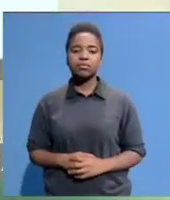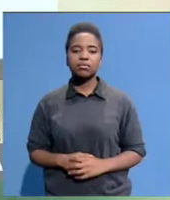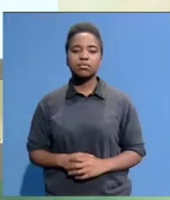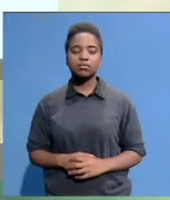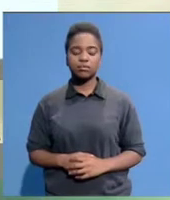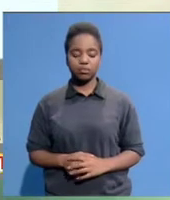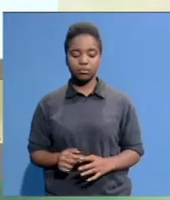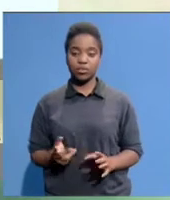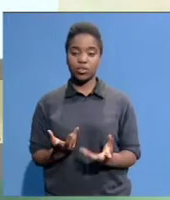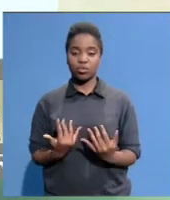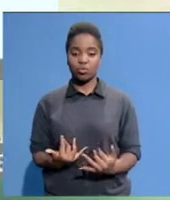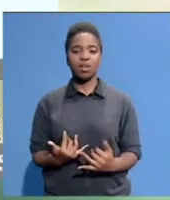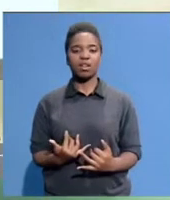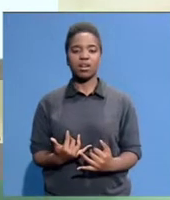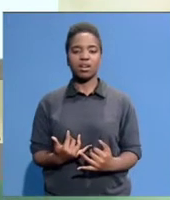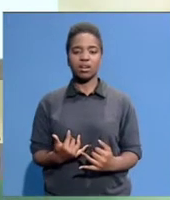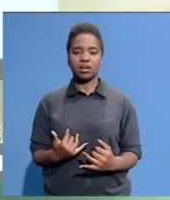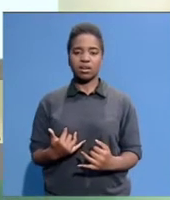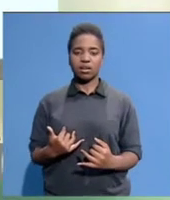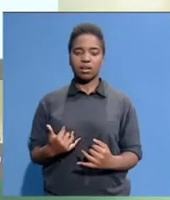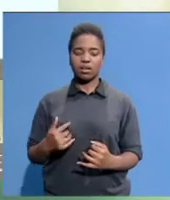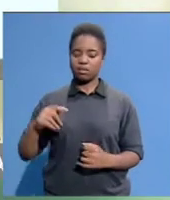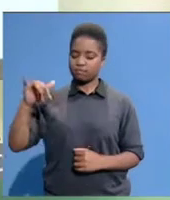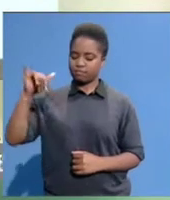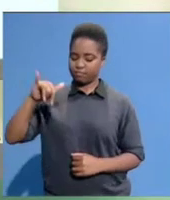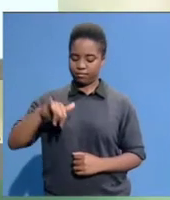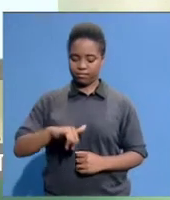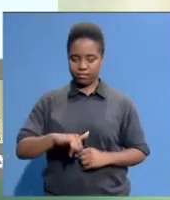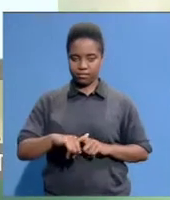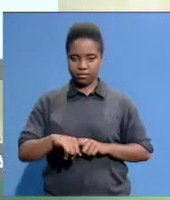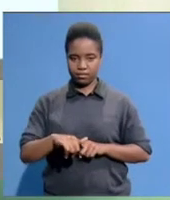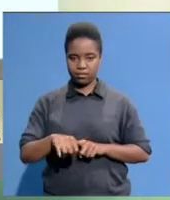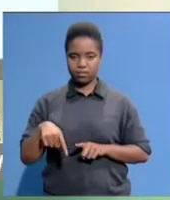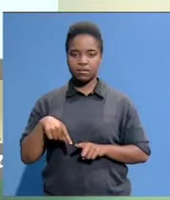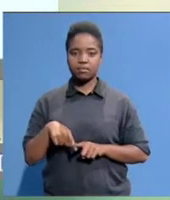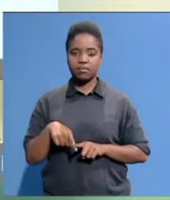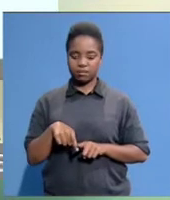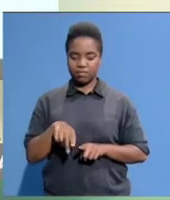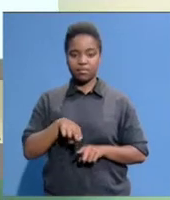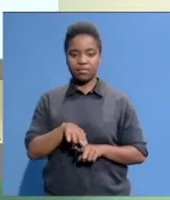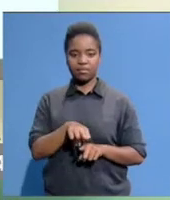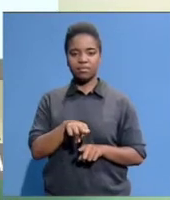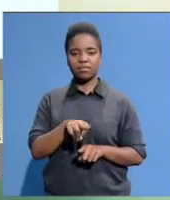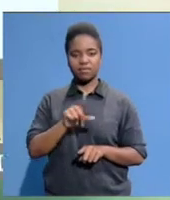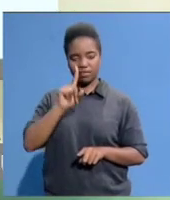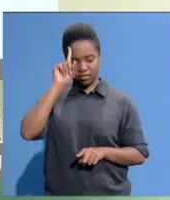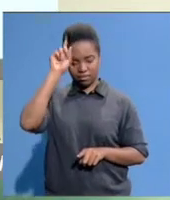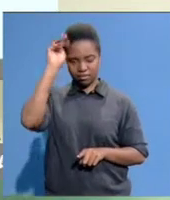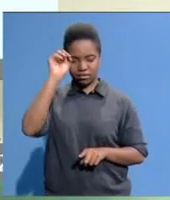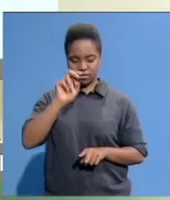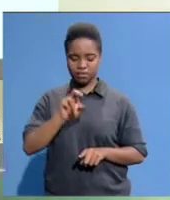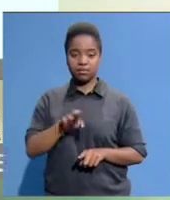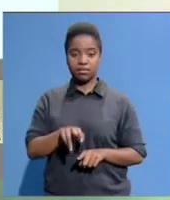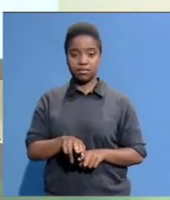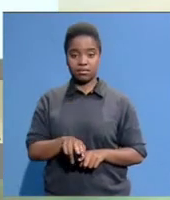Today, of course, the Madiba landed. We call him as traditional leader, Dalibunga, landed at Mthatha